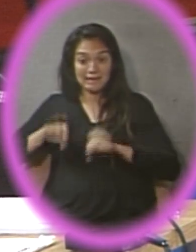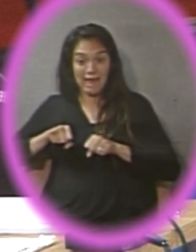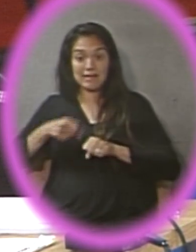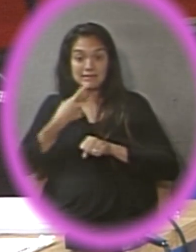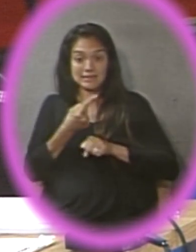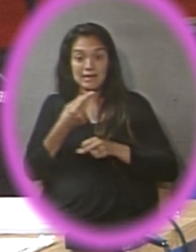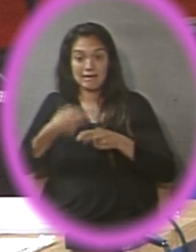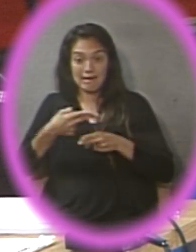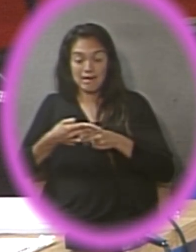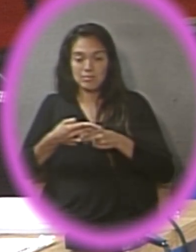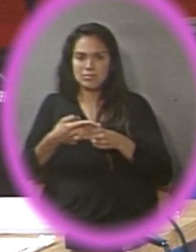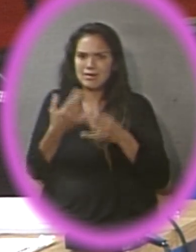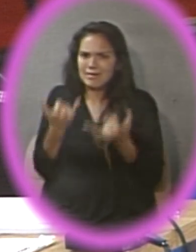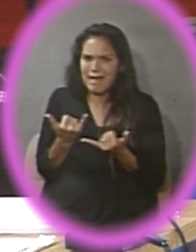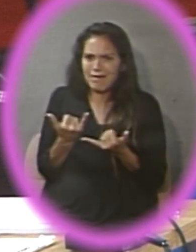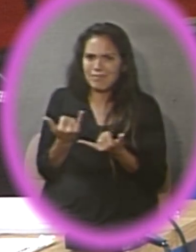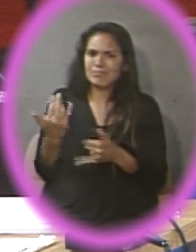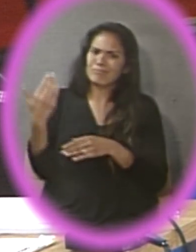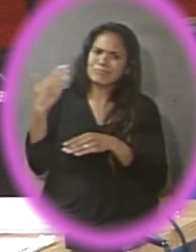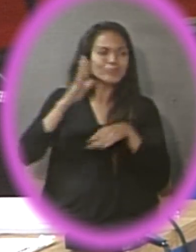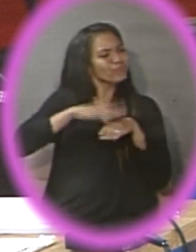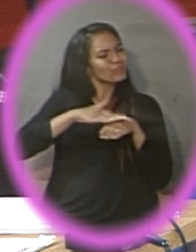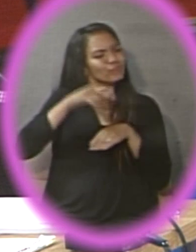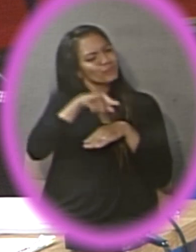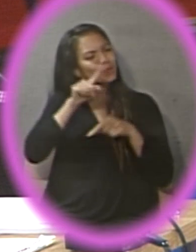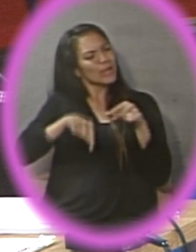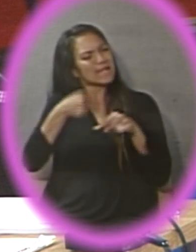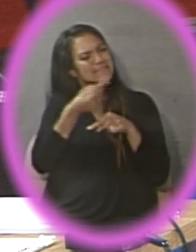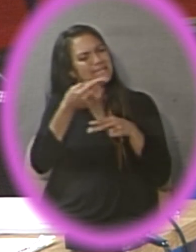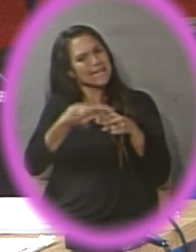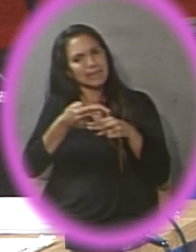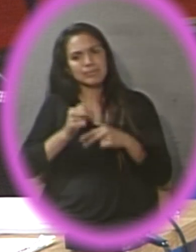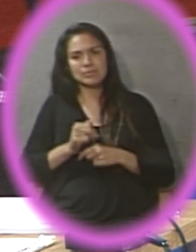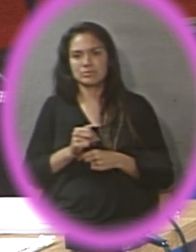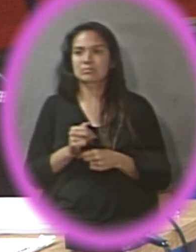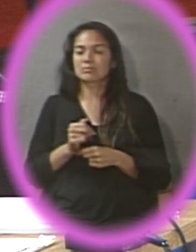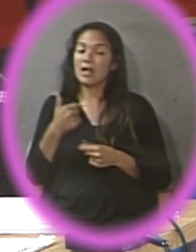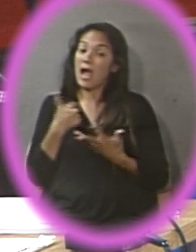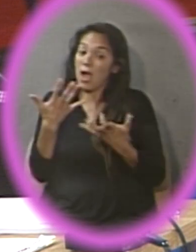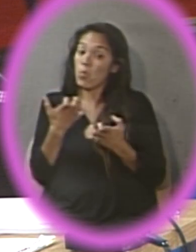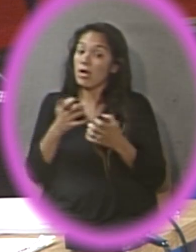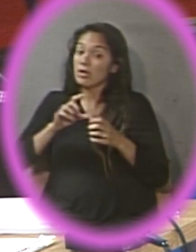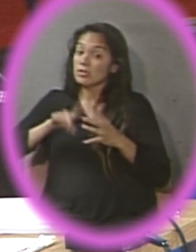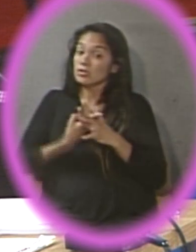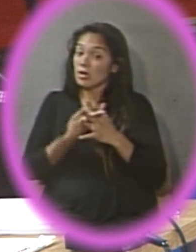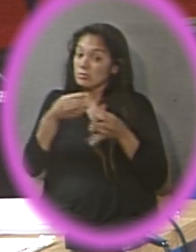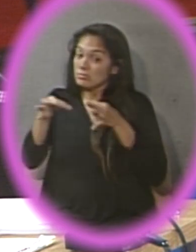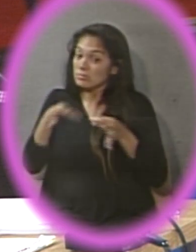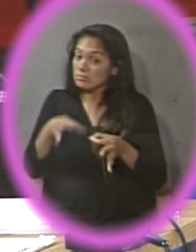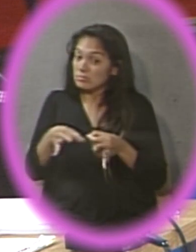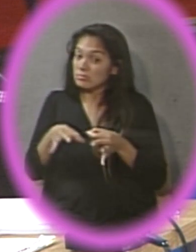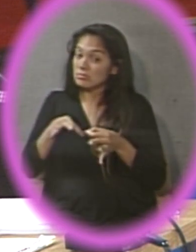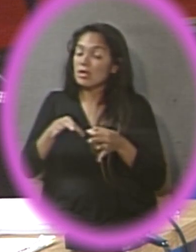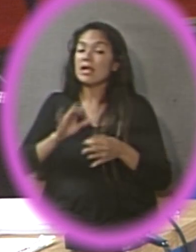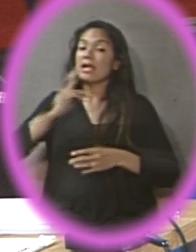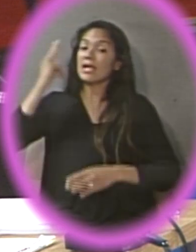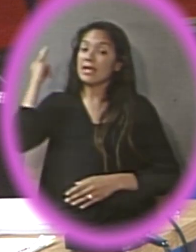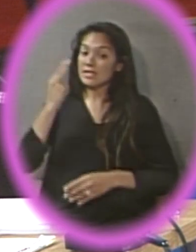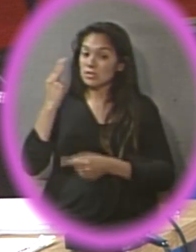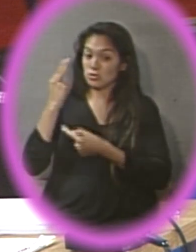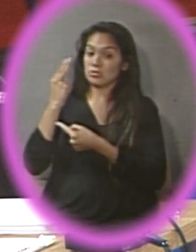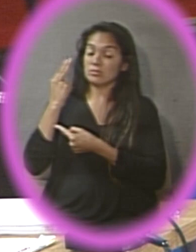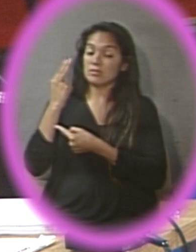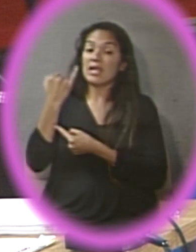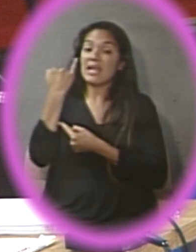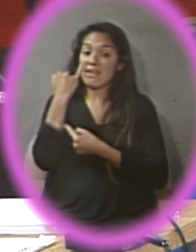Why am I prefacing what I came to speak today with all of this? Just to say that I think that history establishes that whenever I